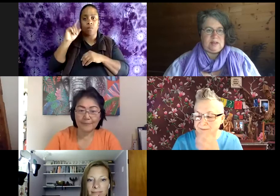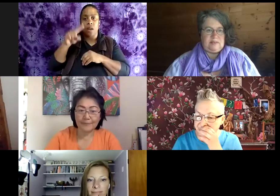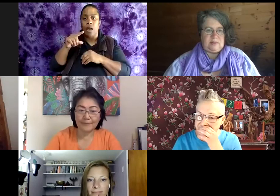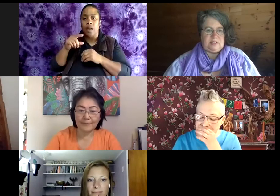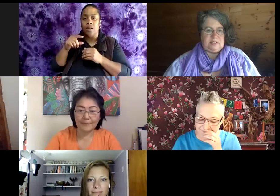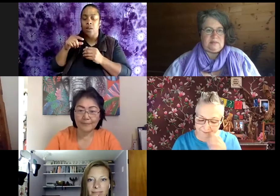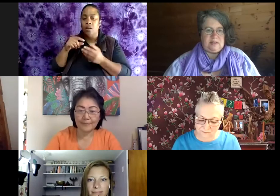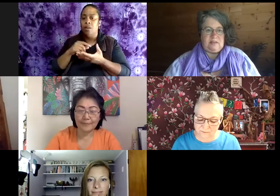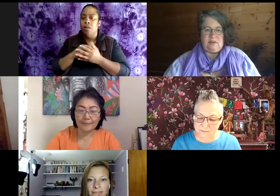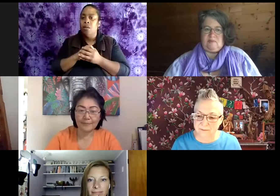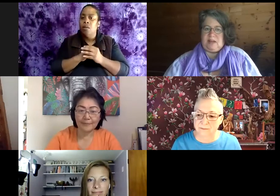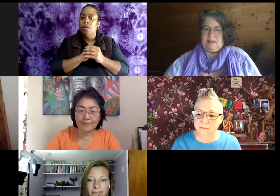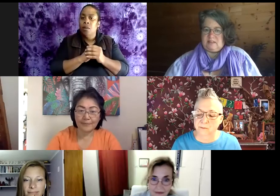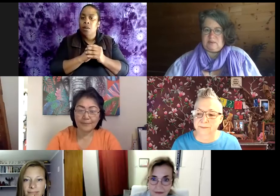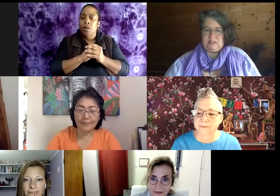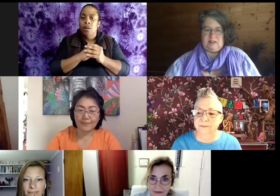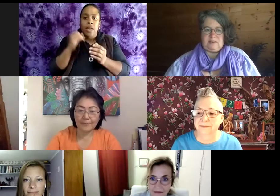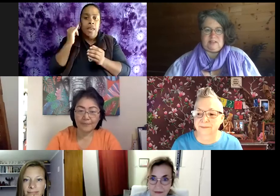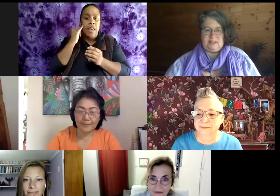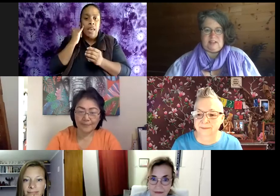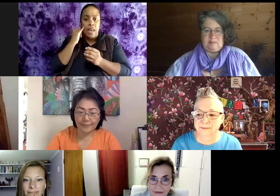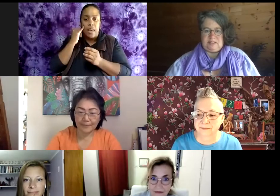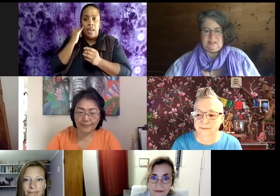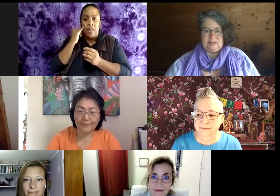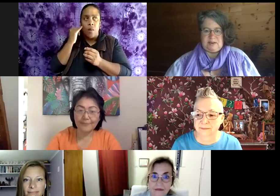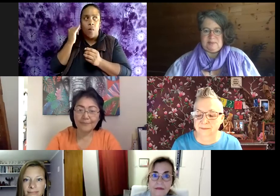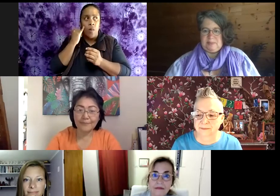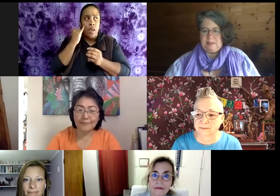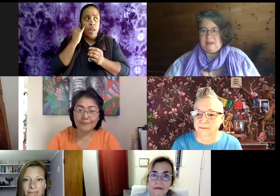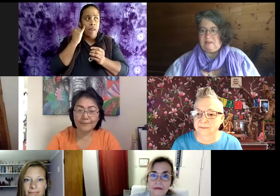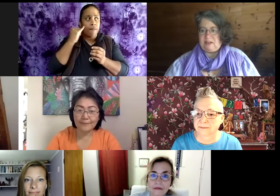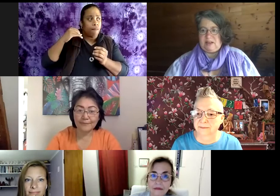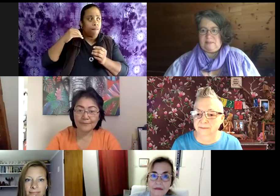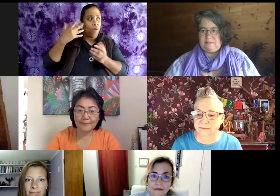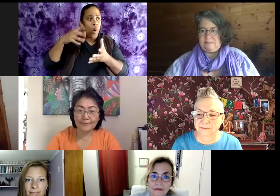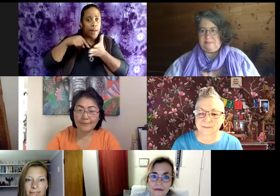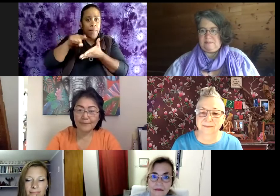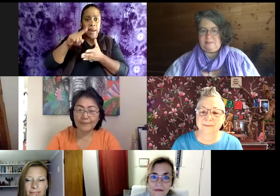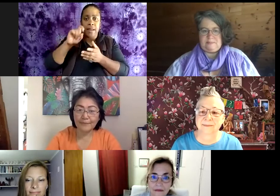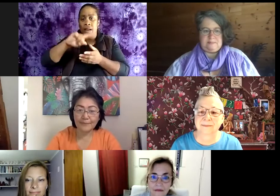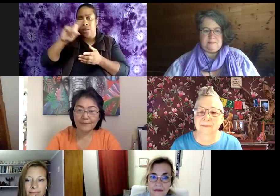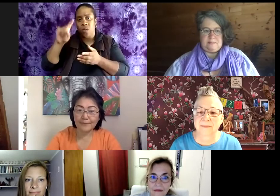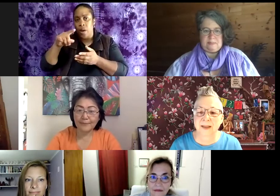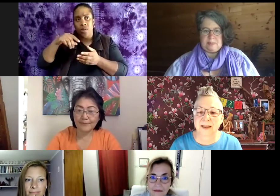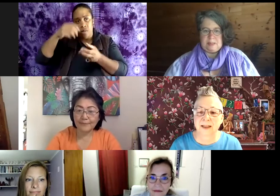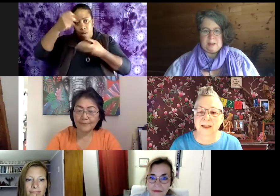see who might have a question? And if you have paid to ask a question and I have not seen it yet, please let me know. Henry, go ahead.